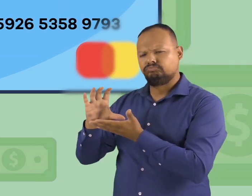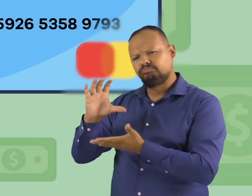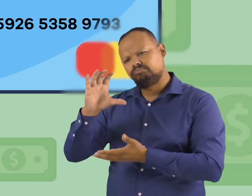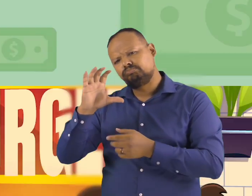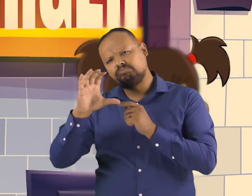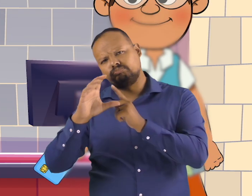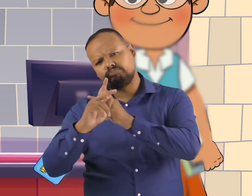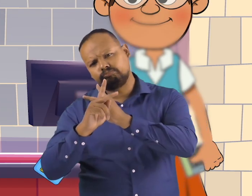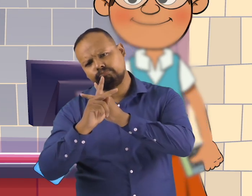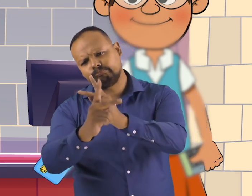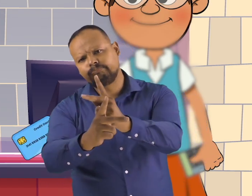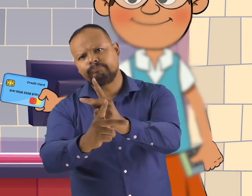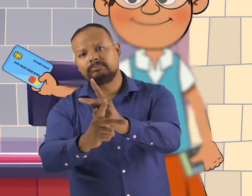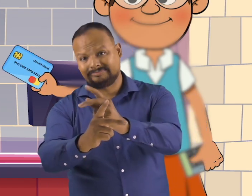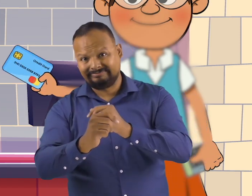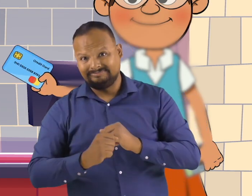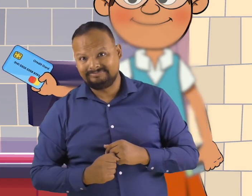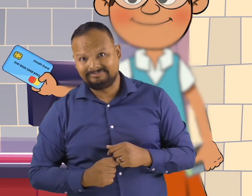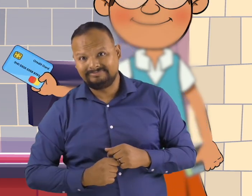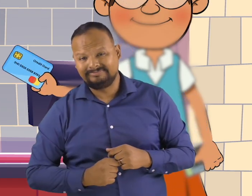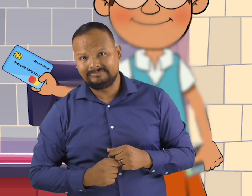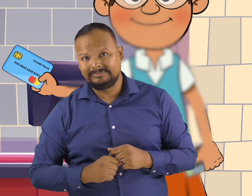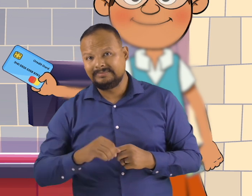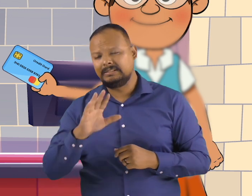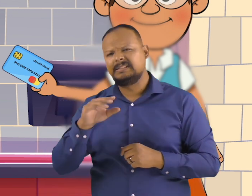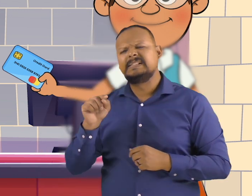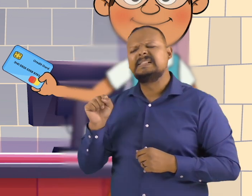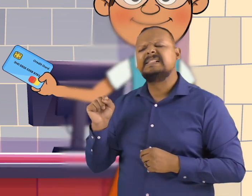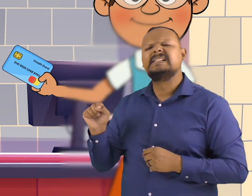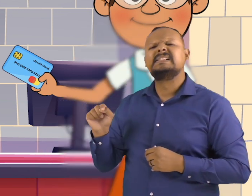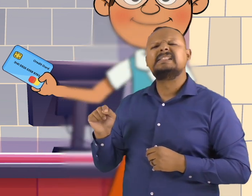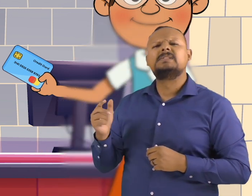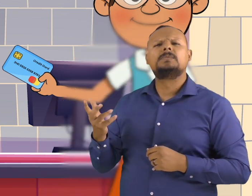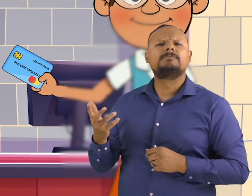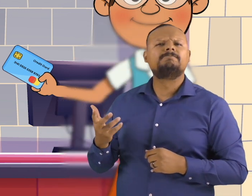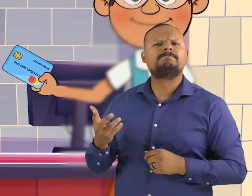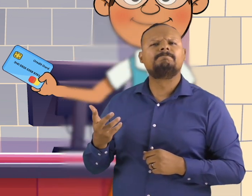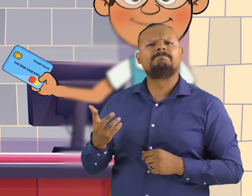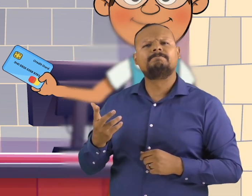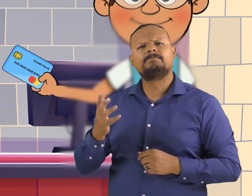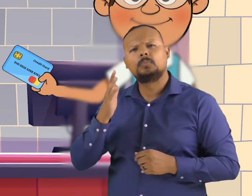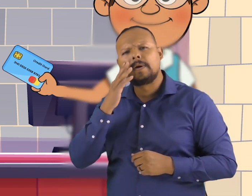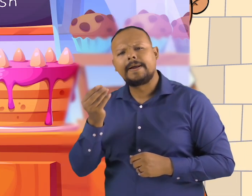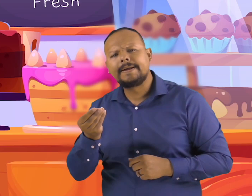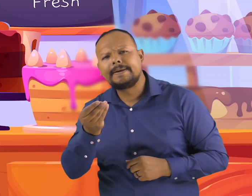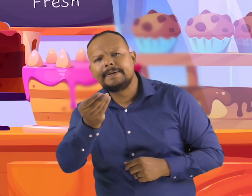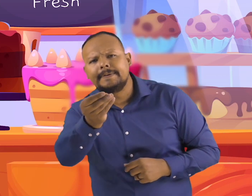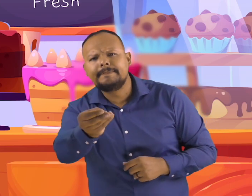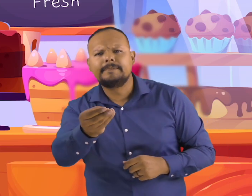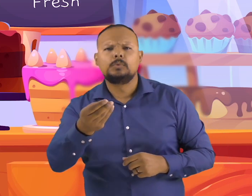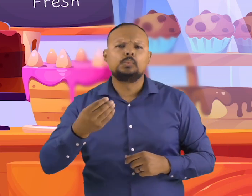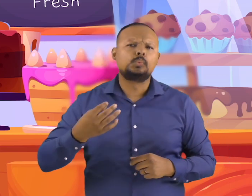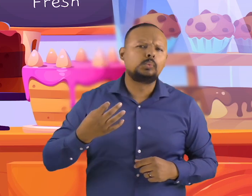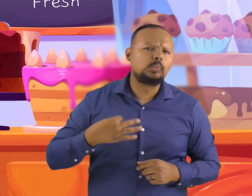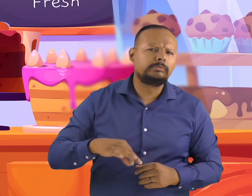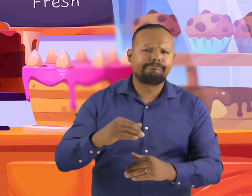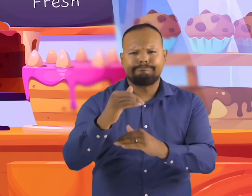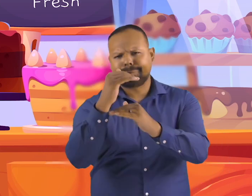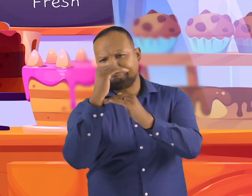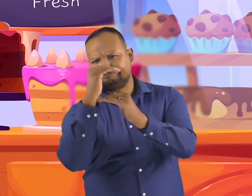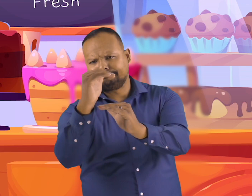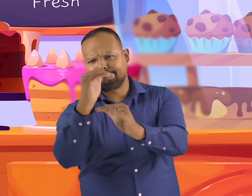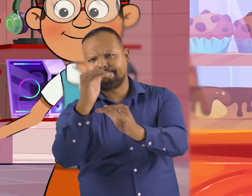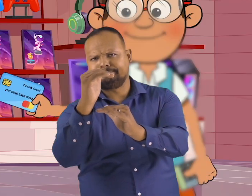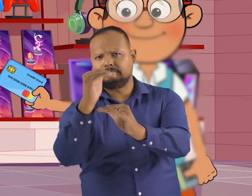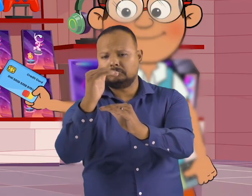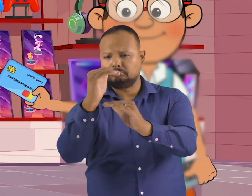here's how it works the credit card company loans you money with a set credit limit